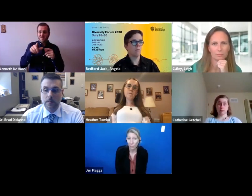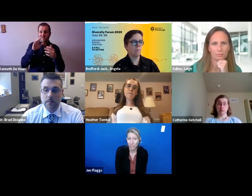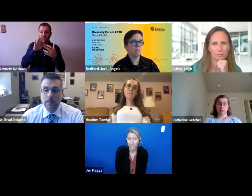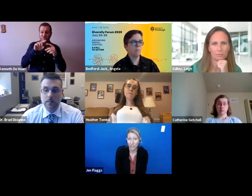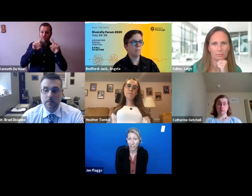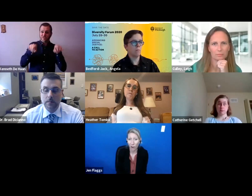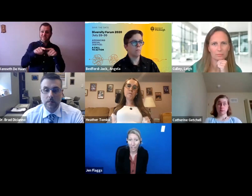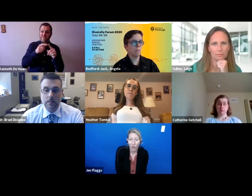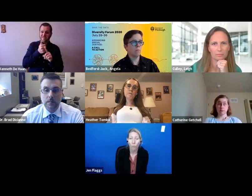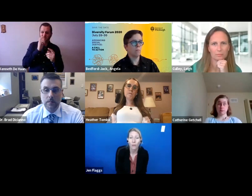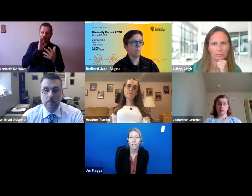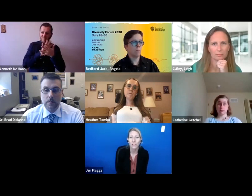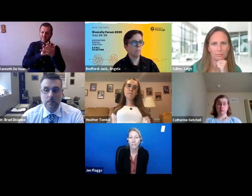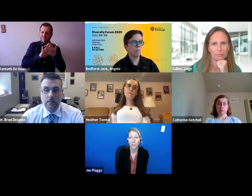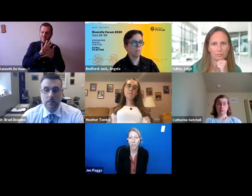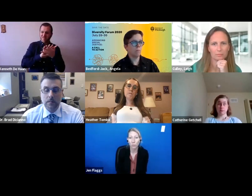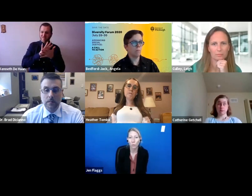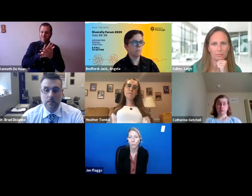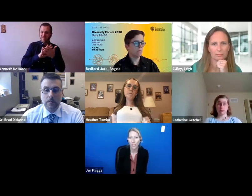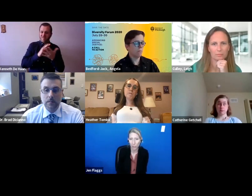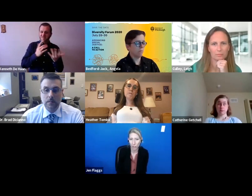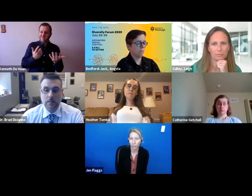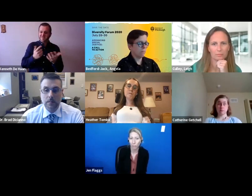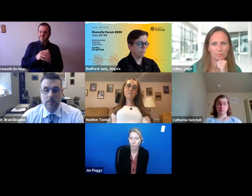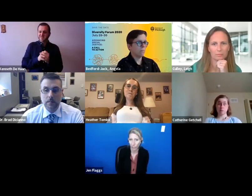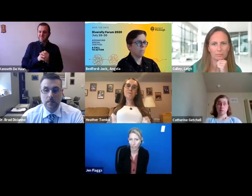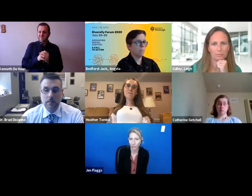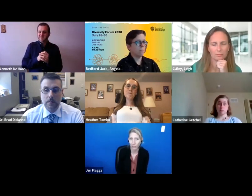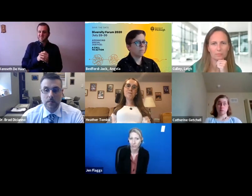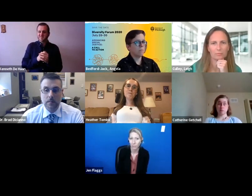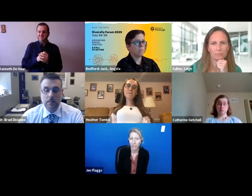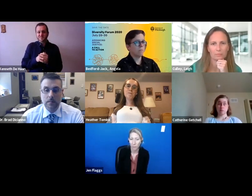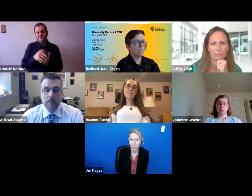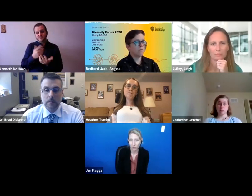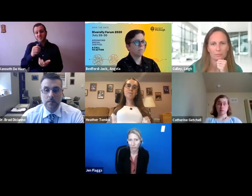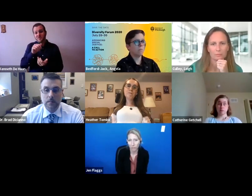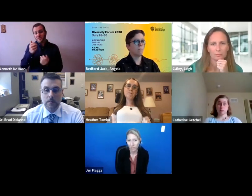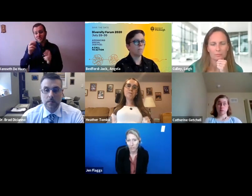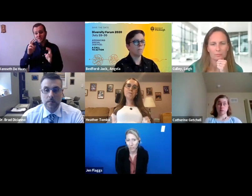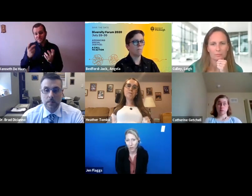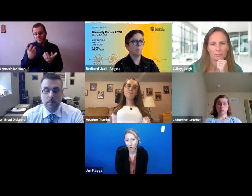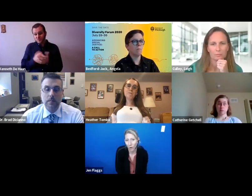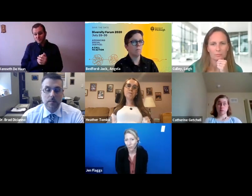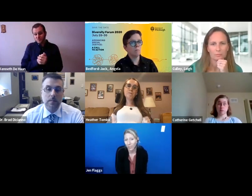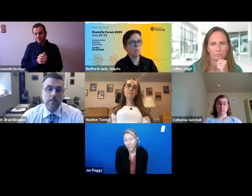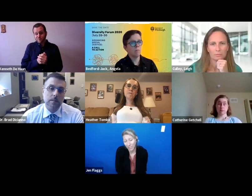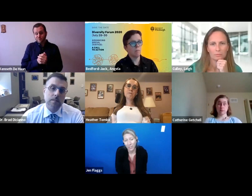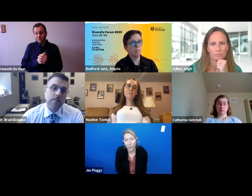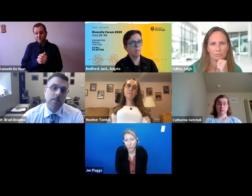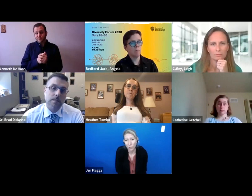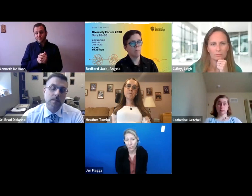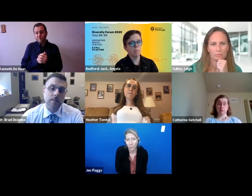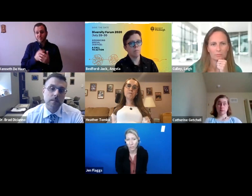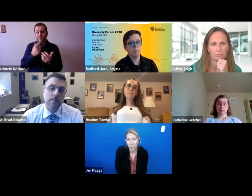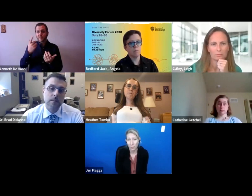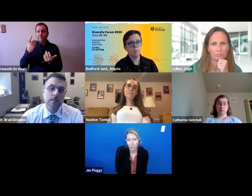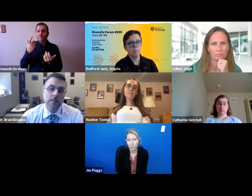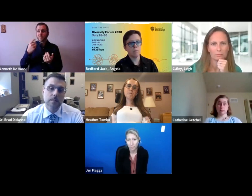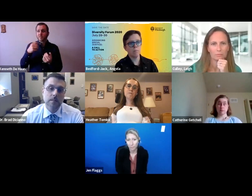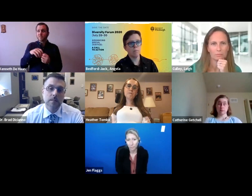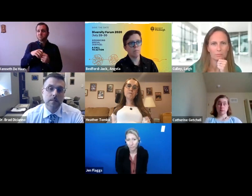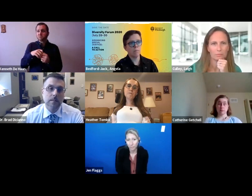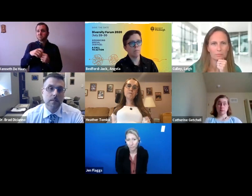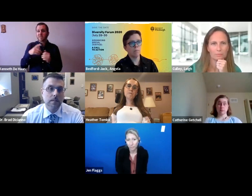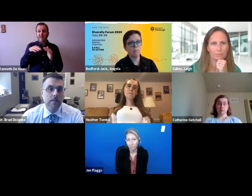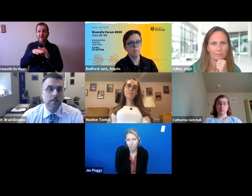are still able to hear the audio, but is the visual picture blurring because of bandwidth? So that's another issue that comes up.